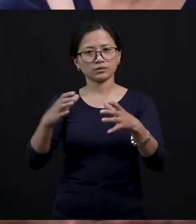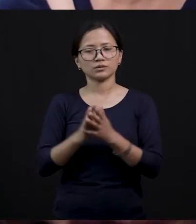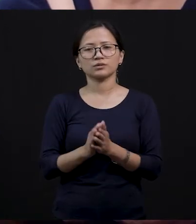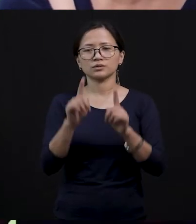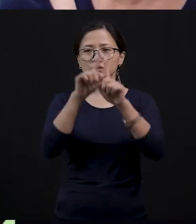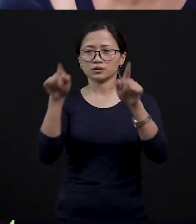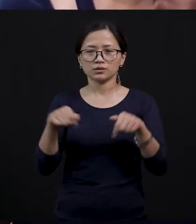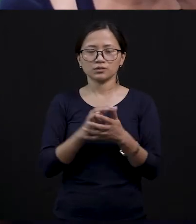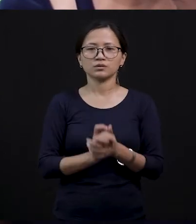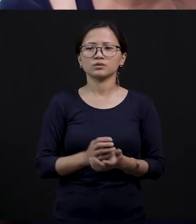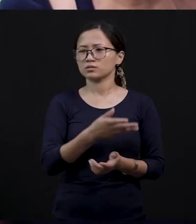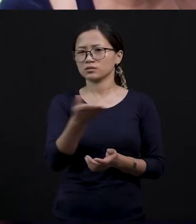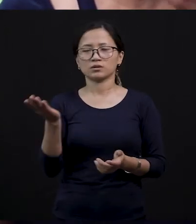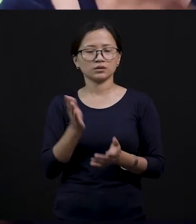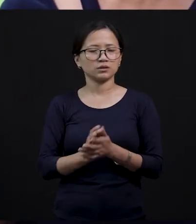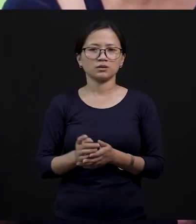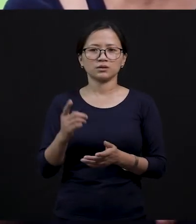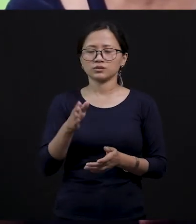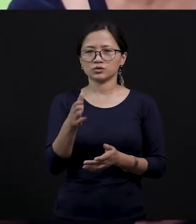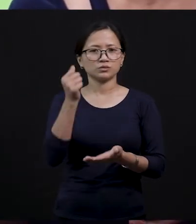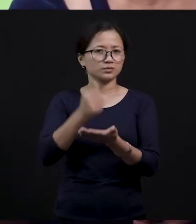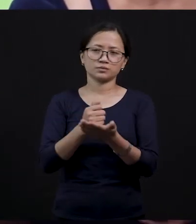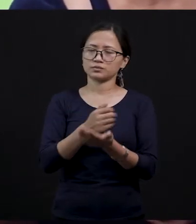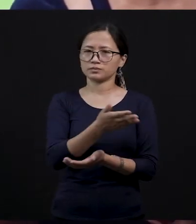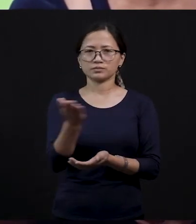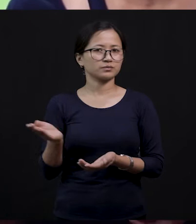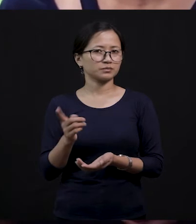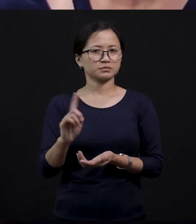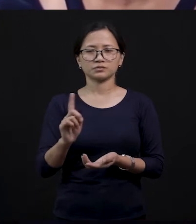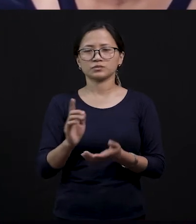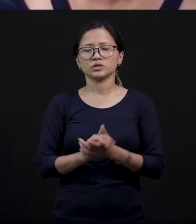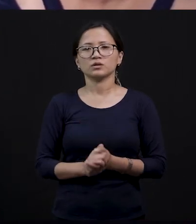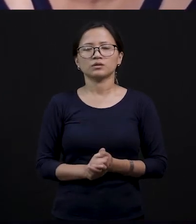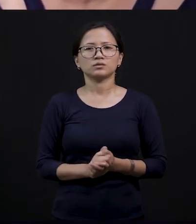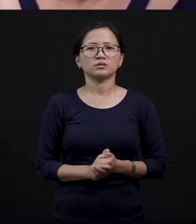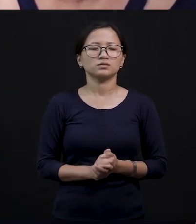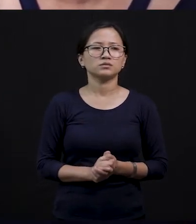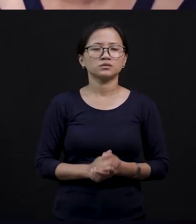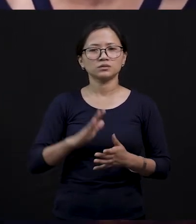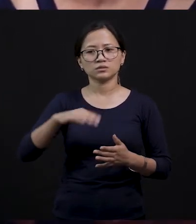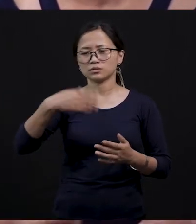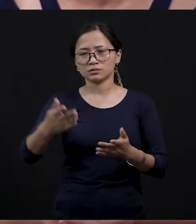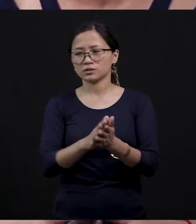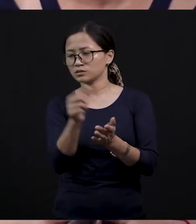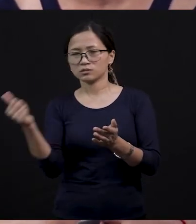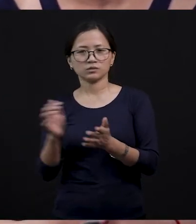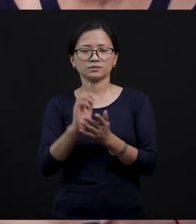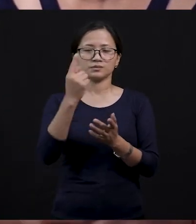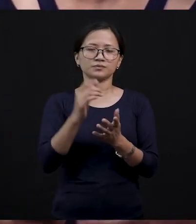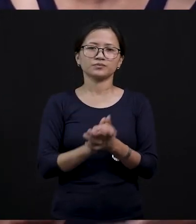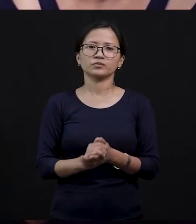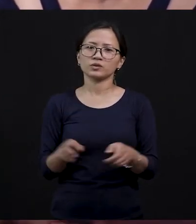should nobody else should be there inside. It is actually a criminal offense if somebody else is also there along